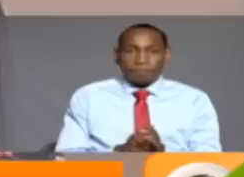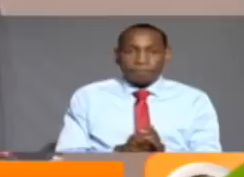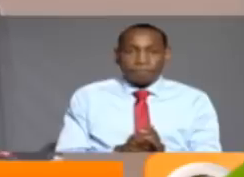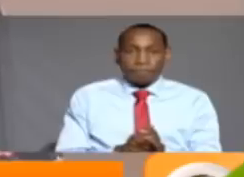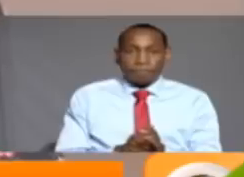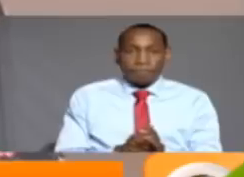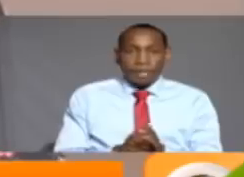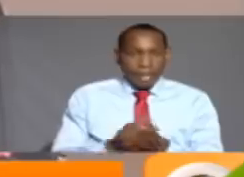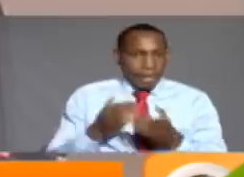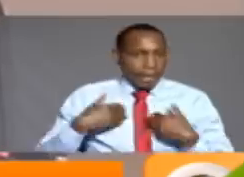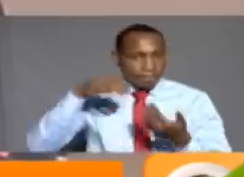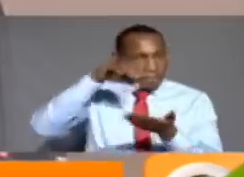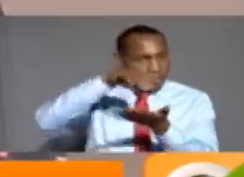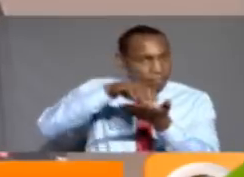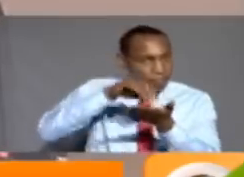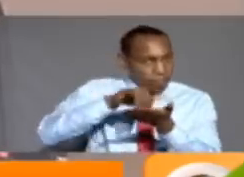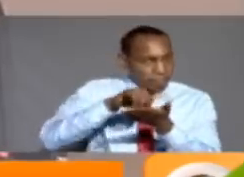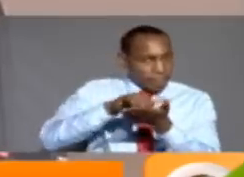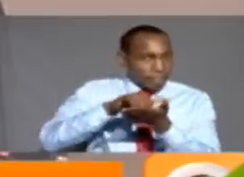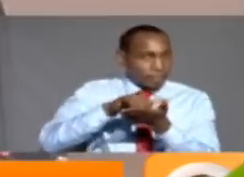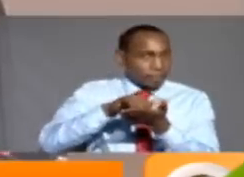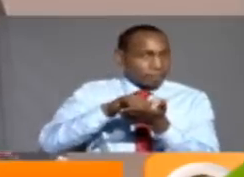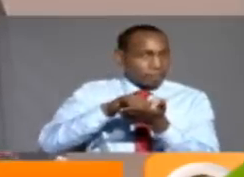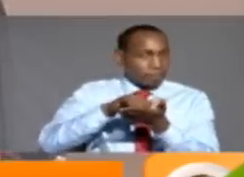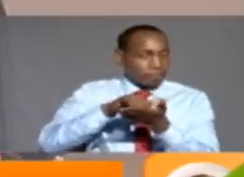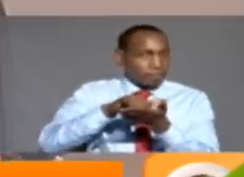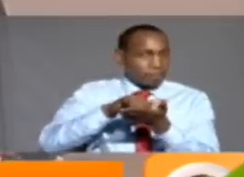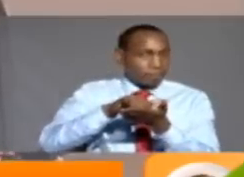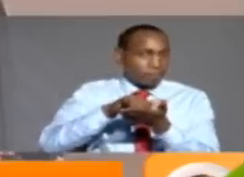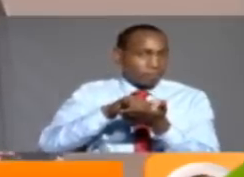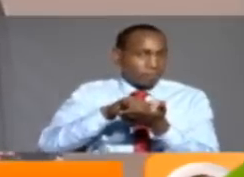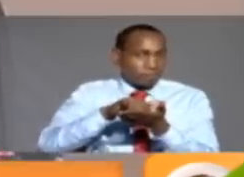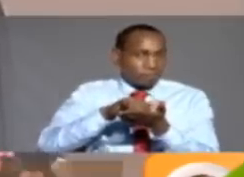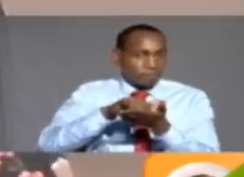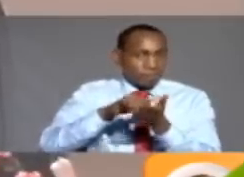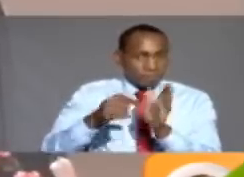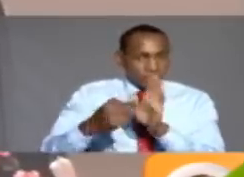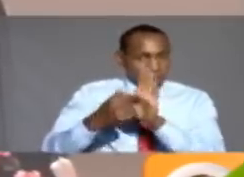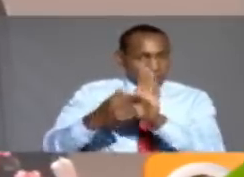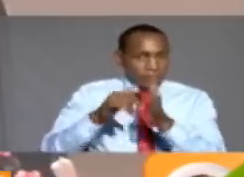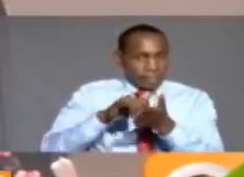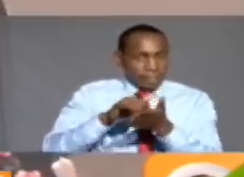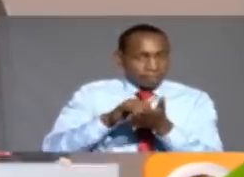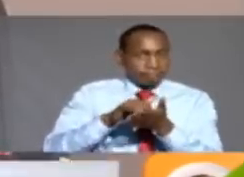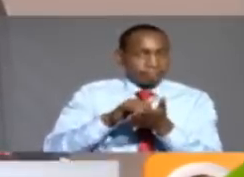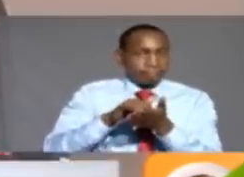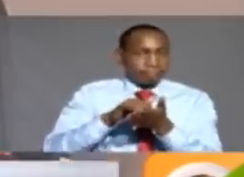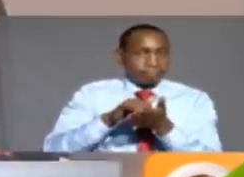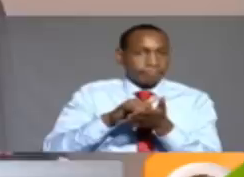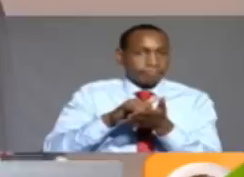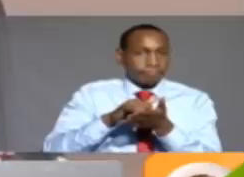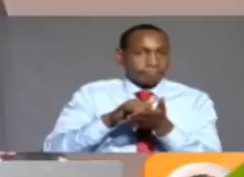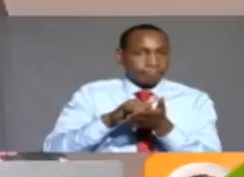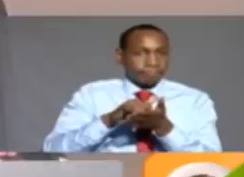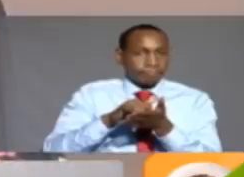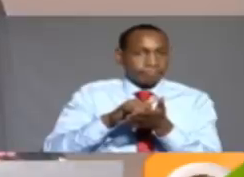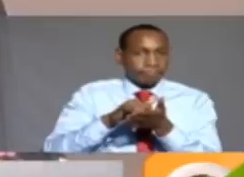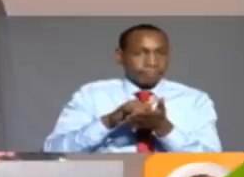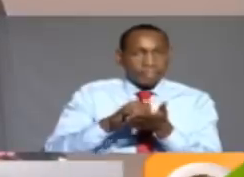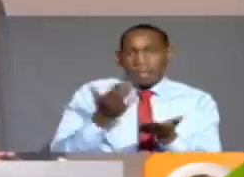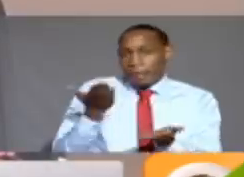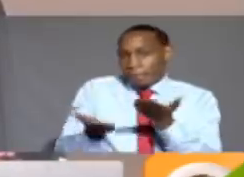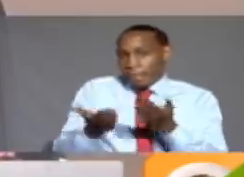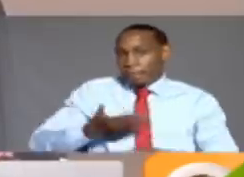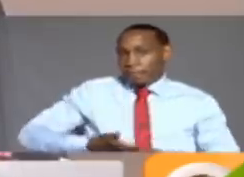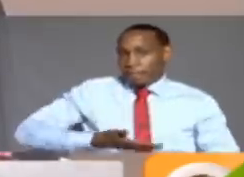know, a pattern that has you know, demonstrated some maybe anger